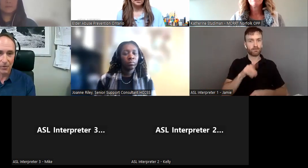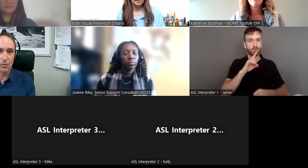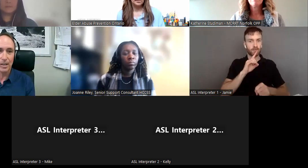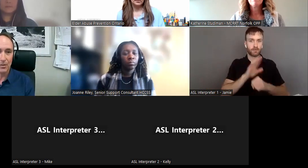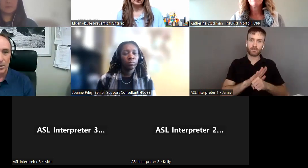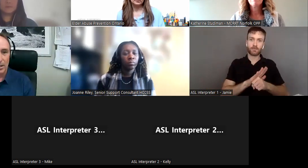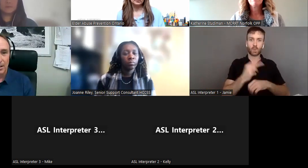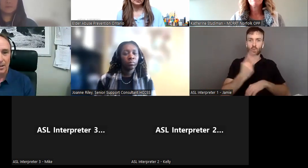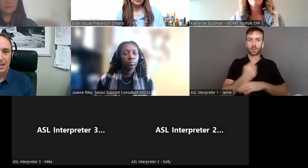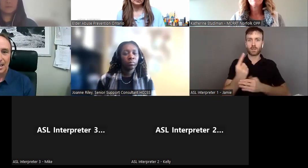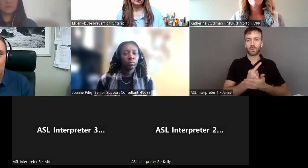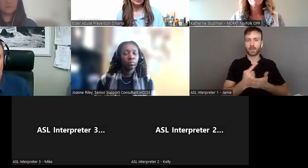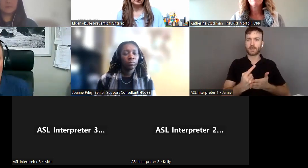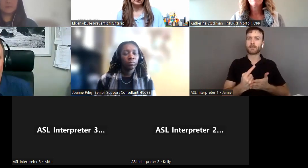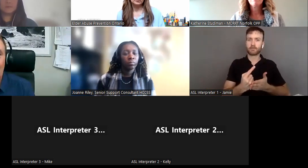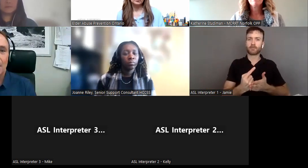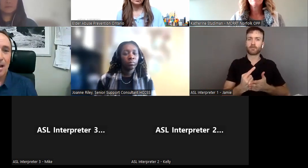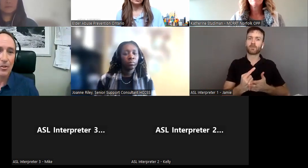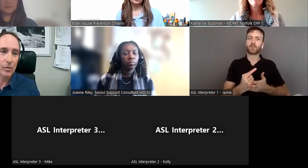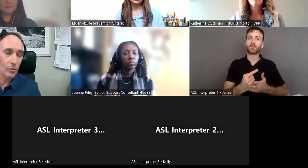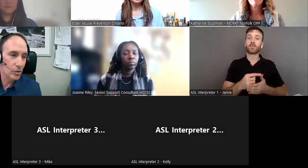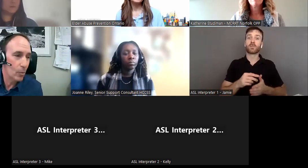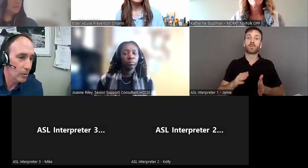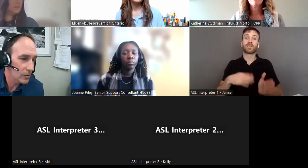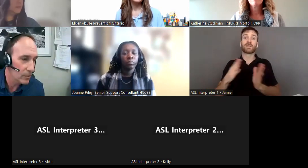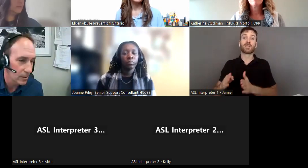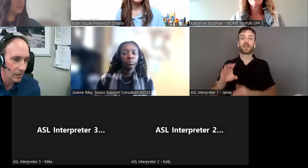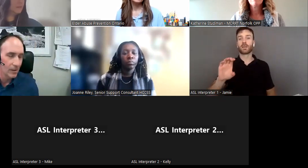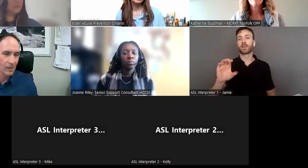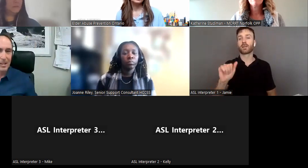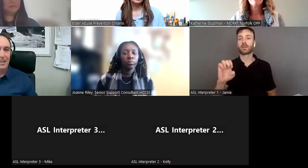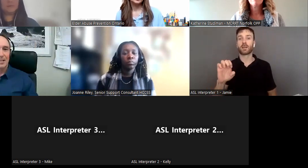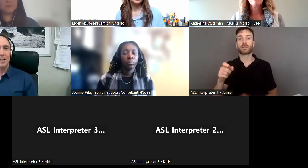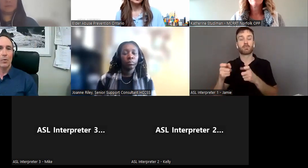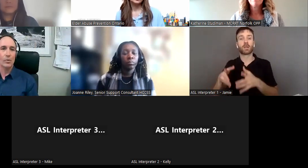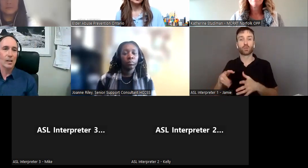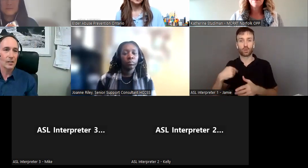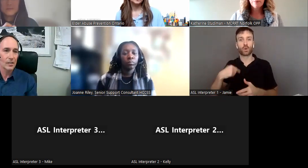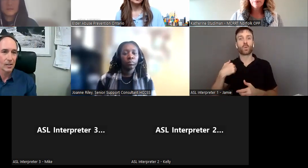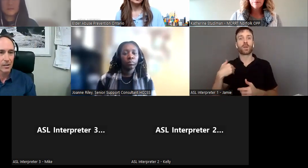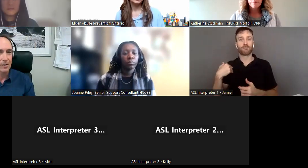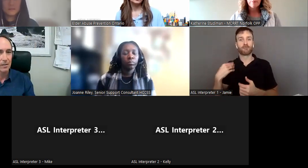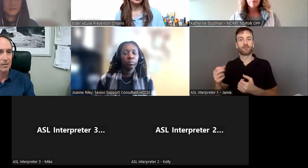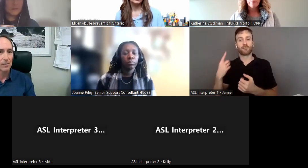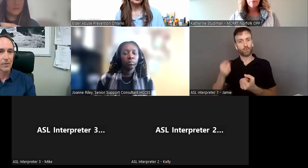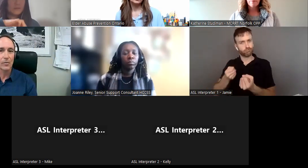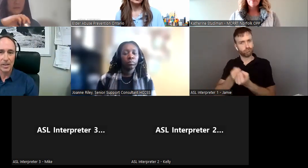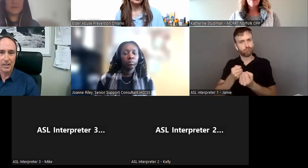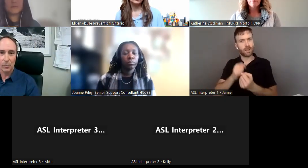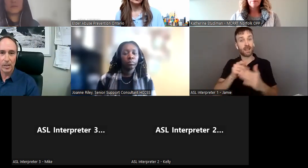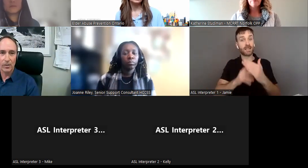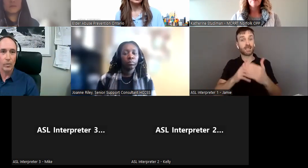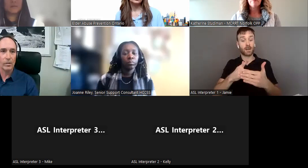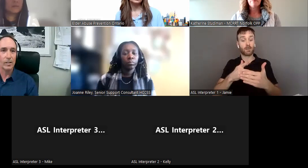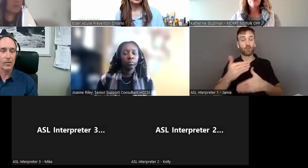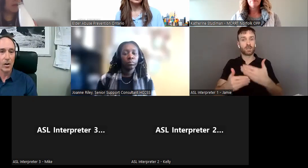designated for 2 days a week. And we have a case manager who supports the intake process for 3 days